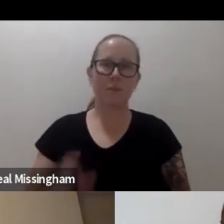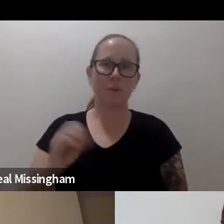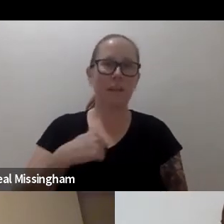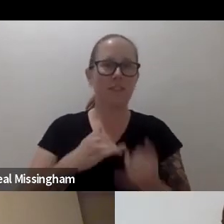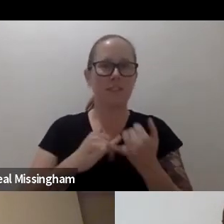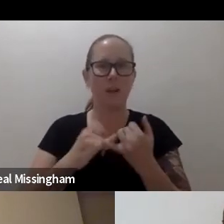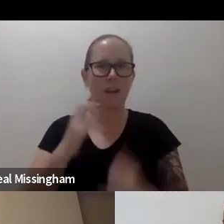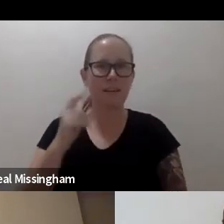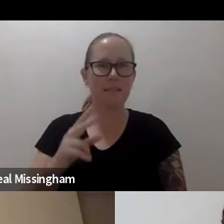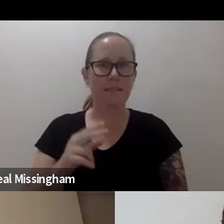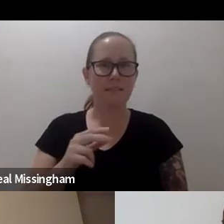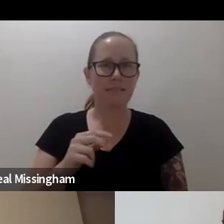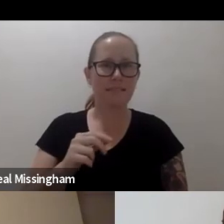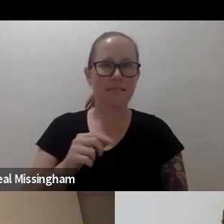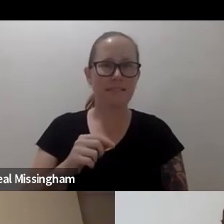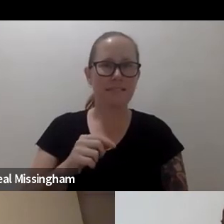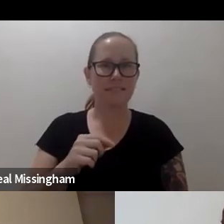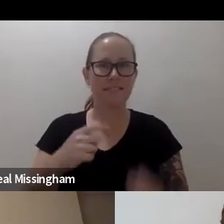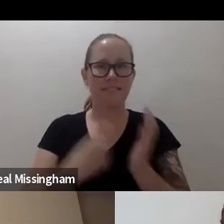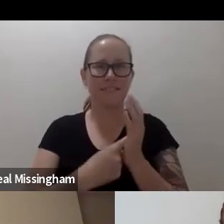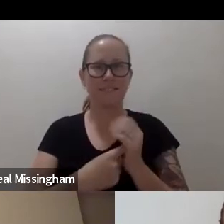Do you want to put me to spotlight?